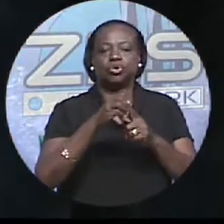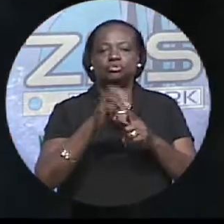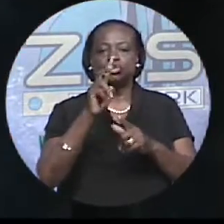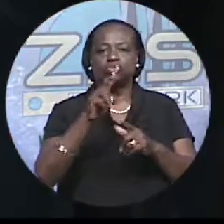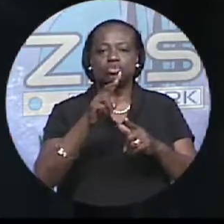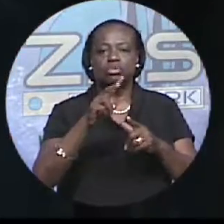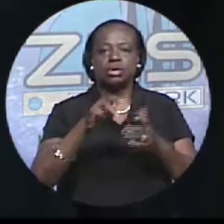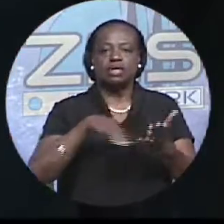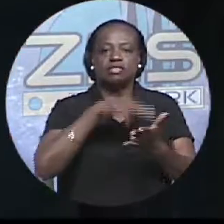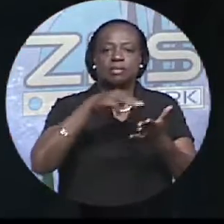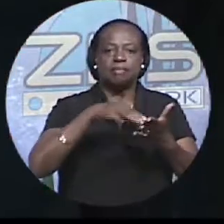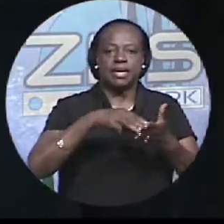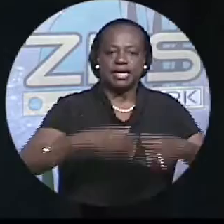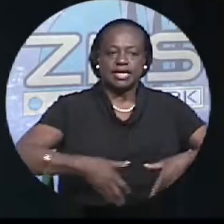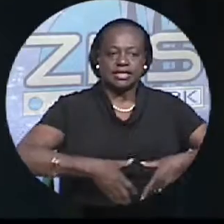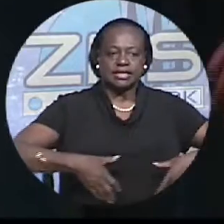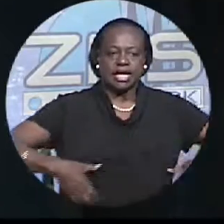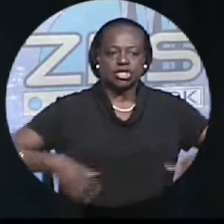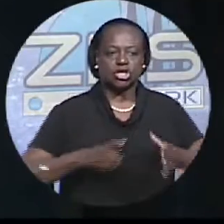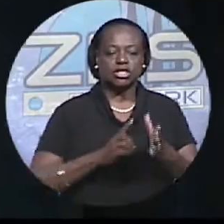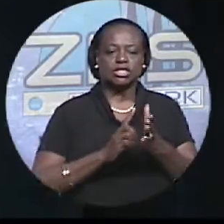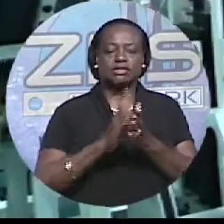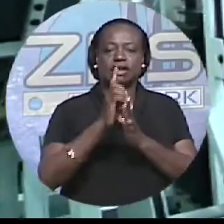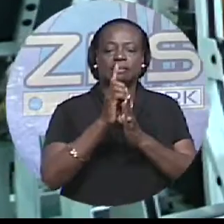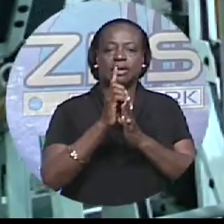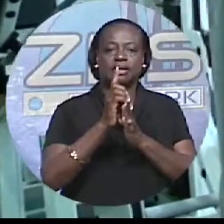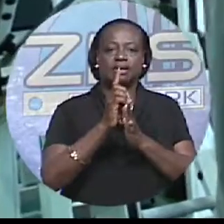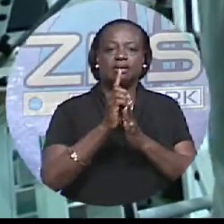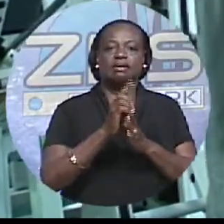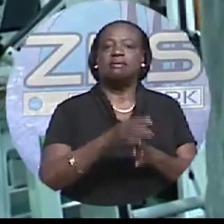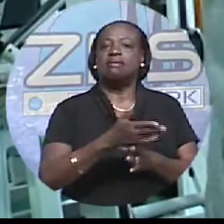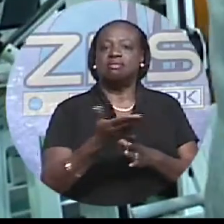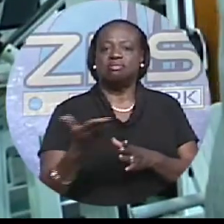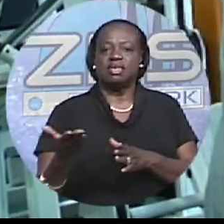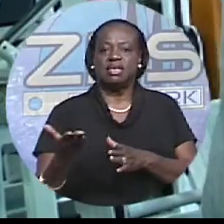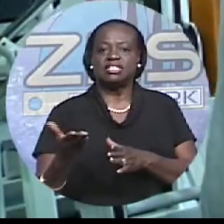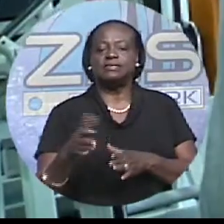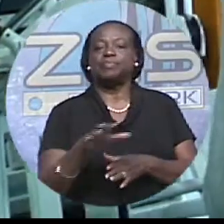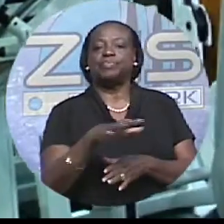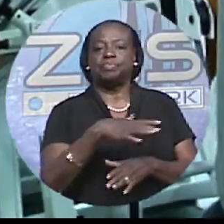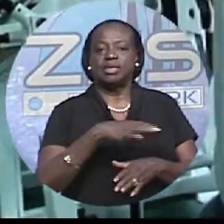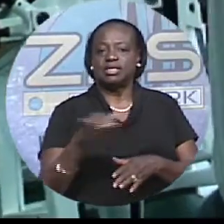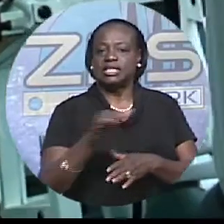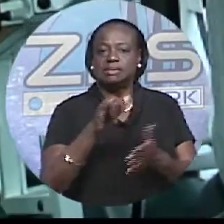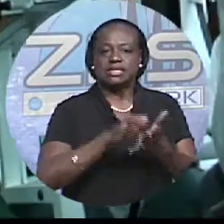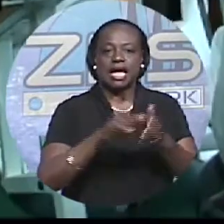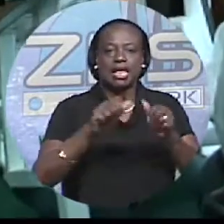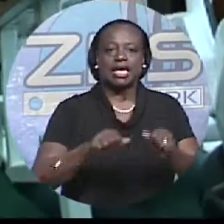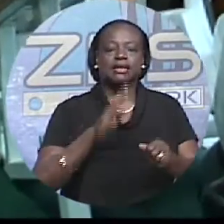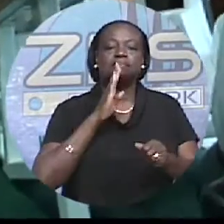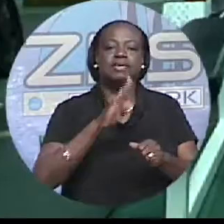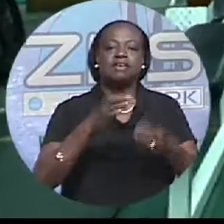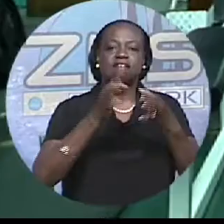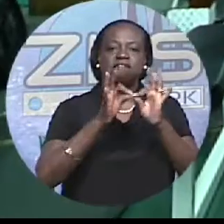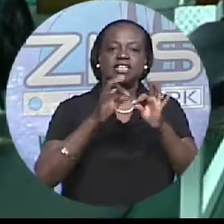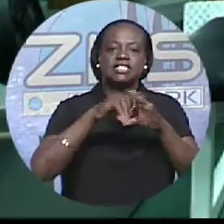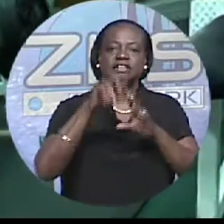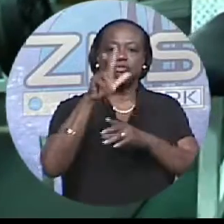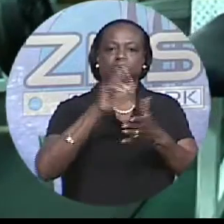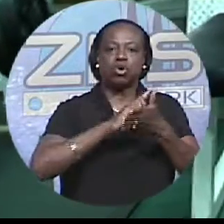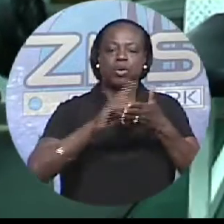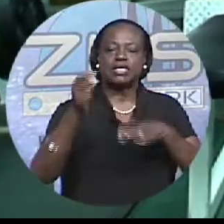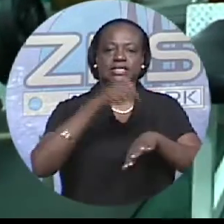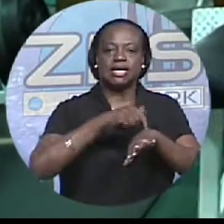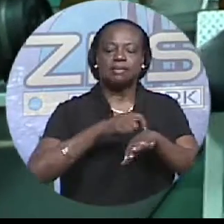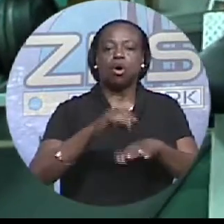the core development. That, things like that can be fixed within 3 weeks' time. And so I'm hoping that these athletes now go